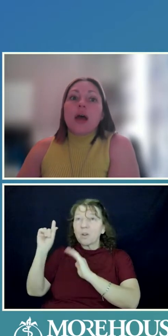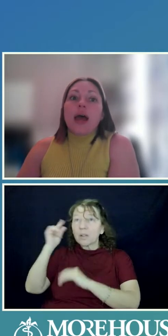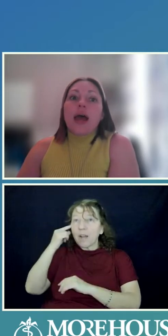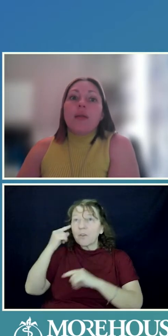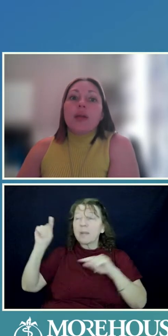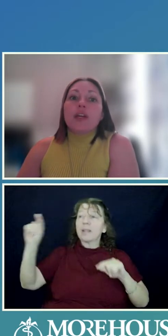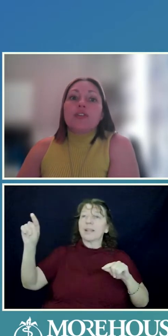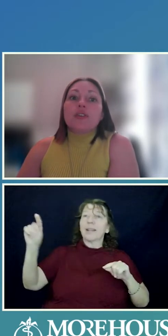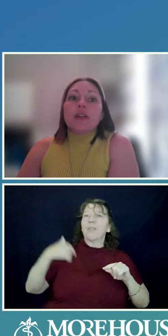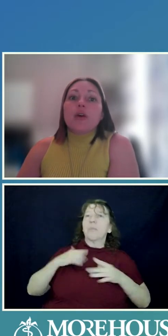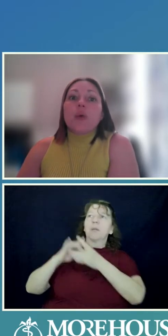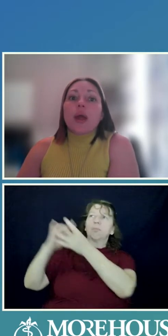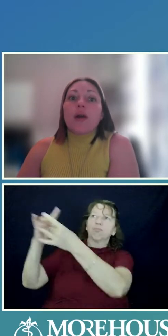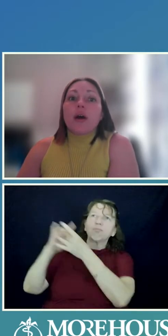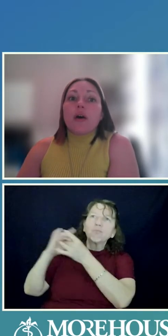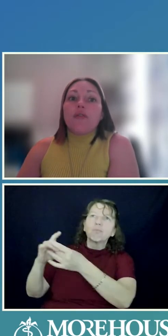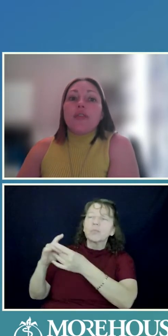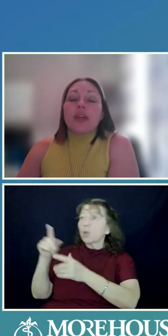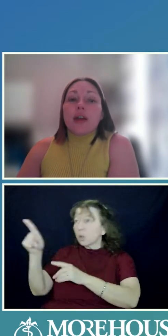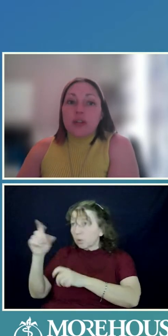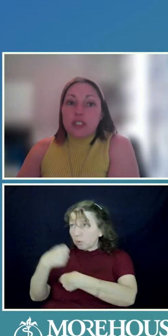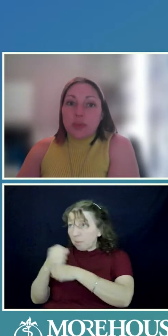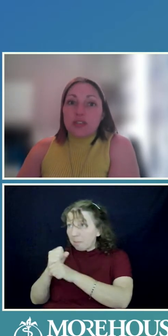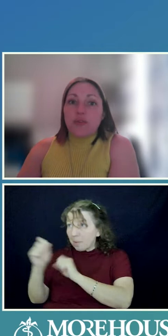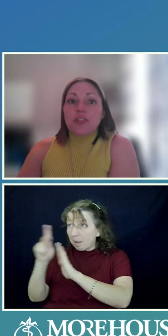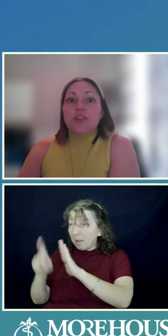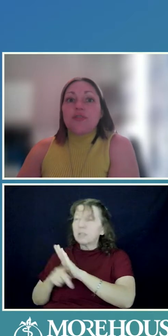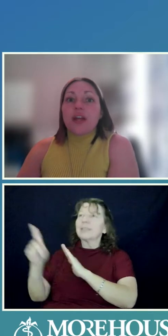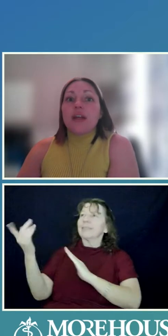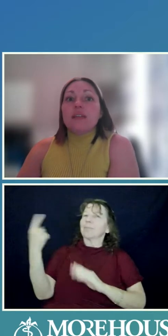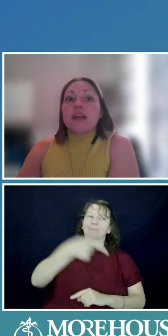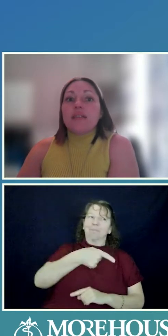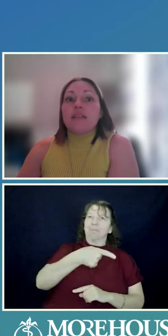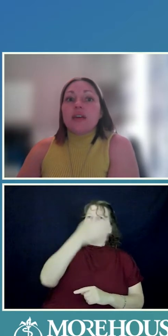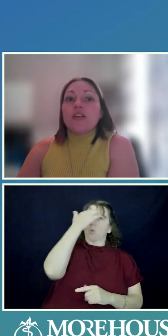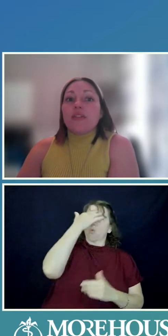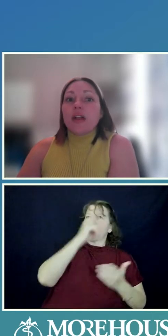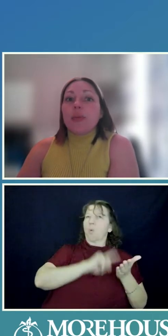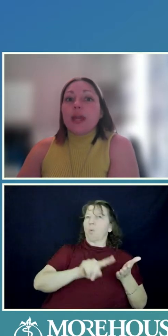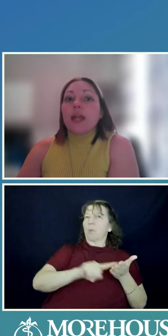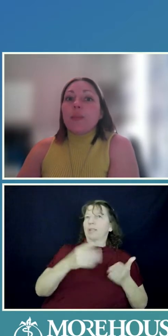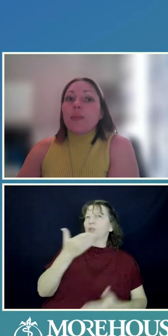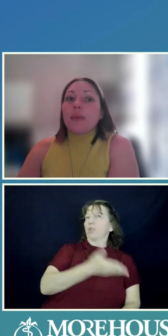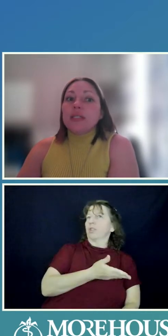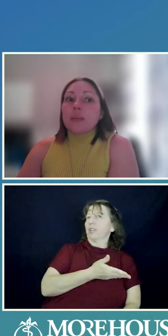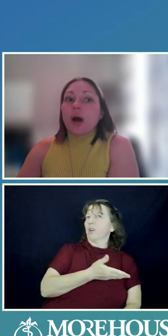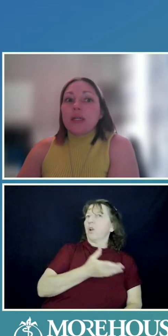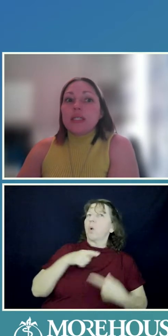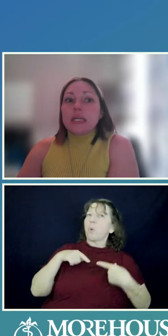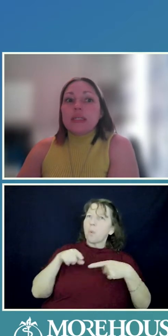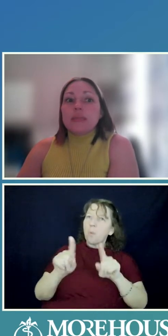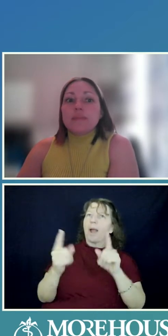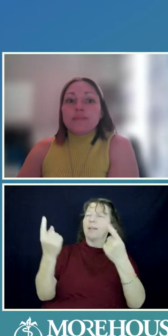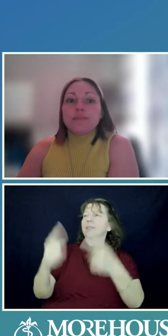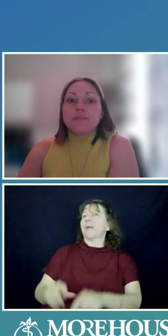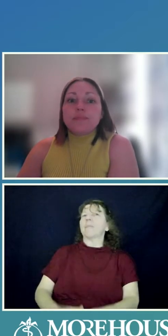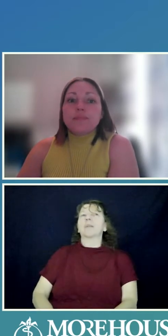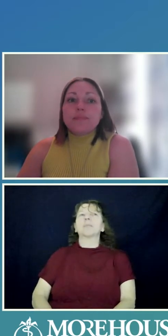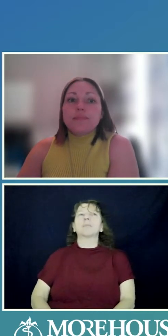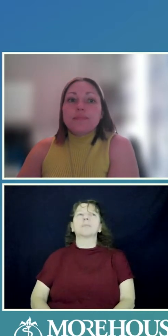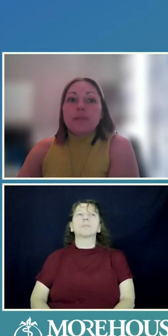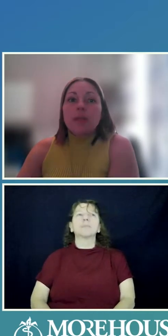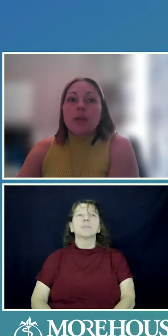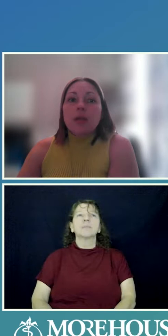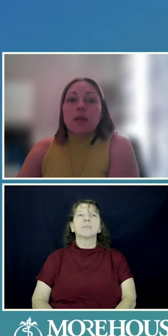policymakers, and making sure that they're aware of the evidence-based and research findings as they're developing and implementing policies.